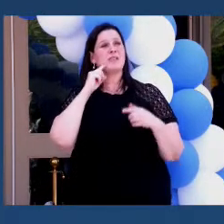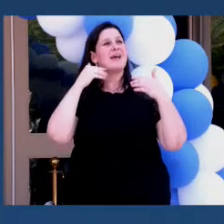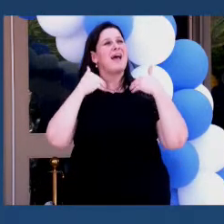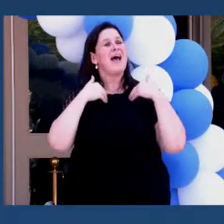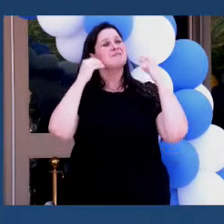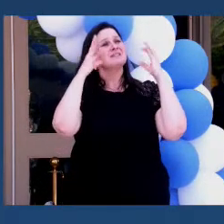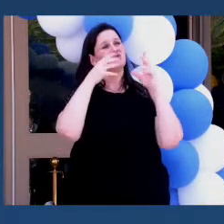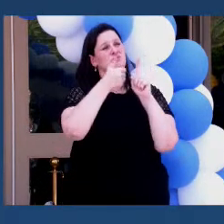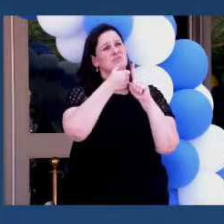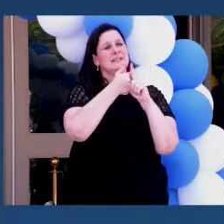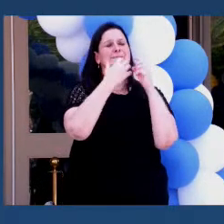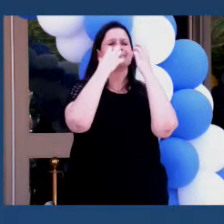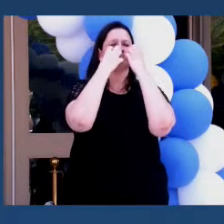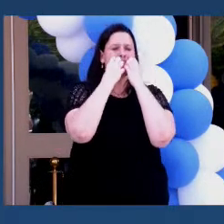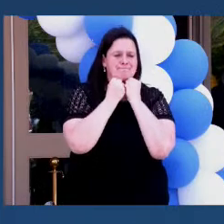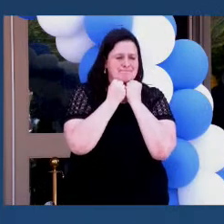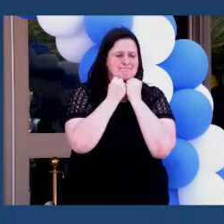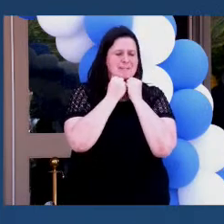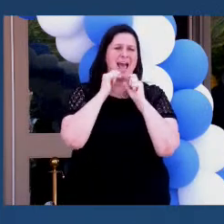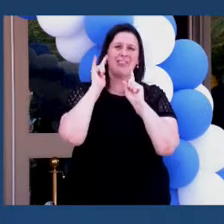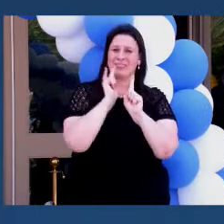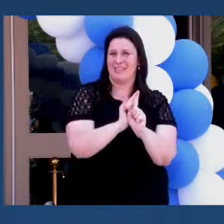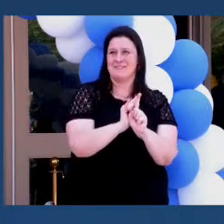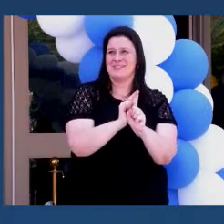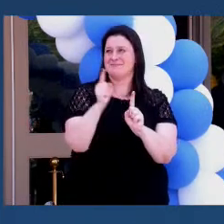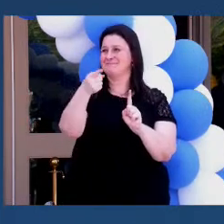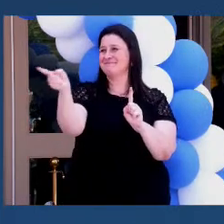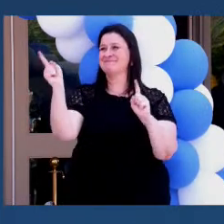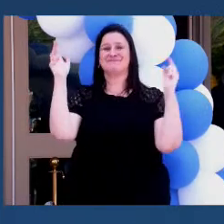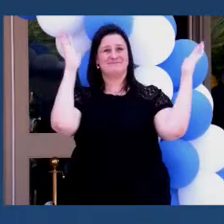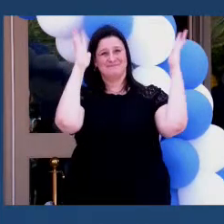who cared and loved them. They had